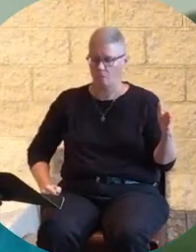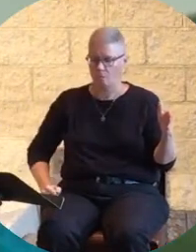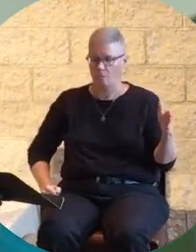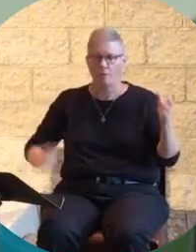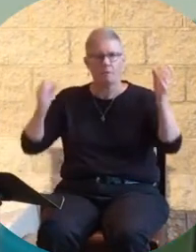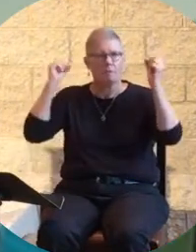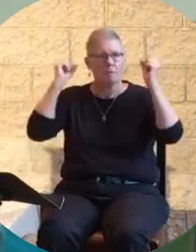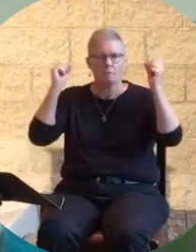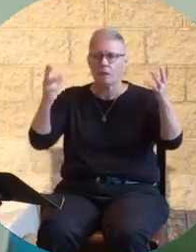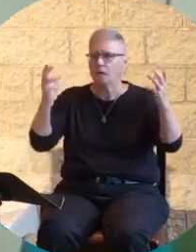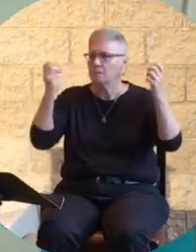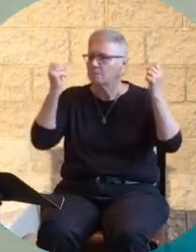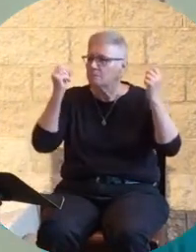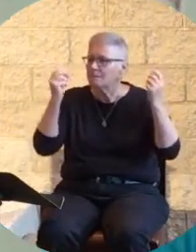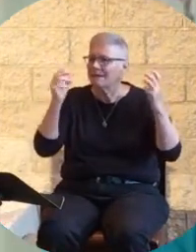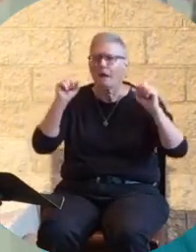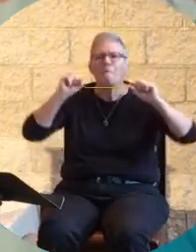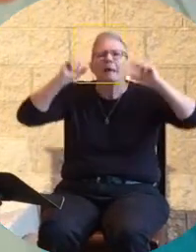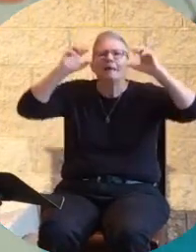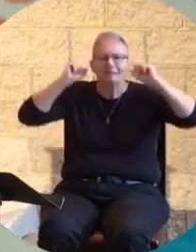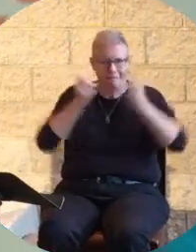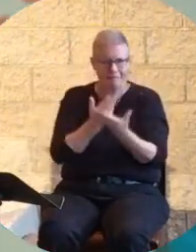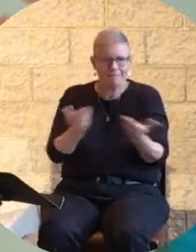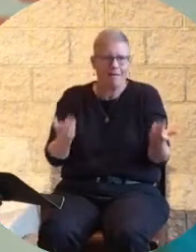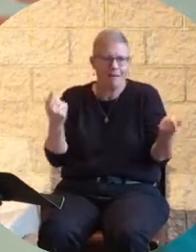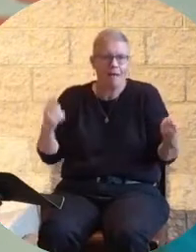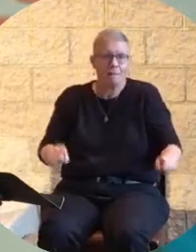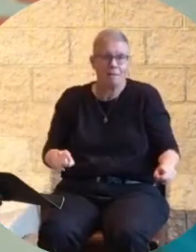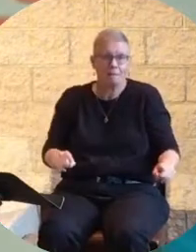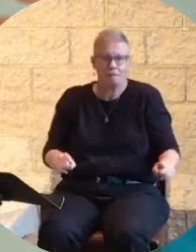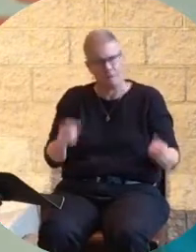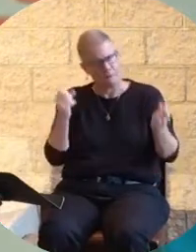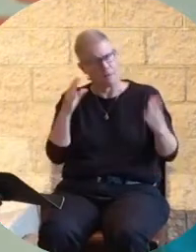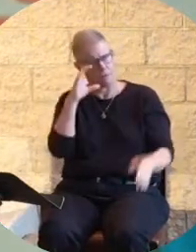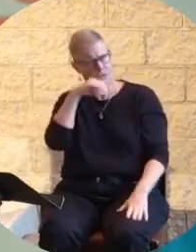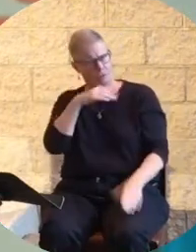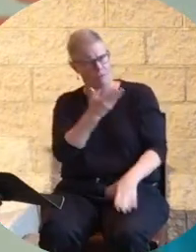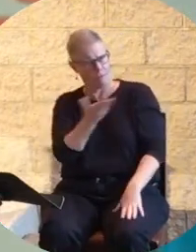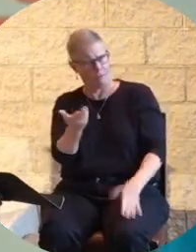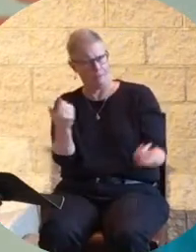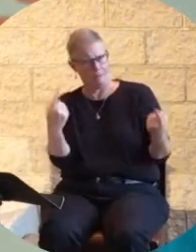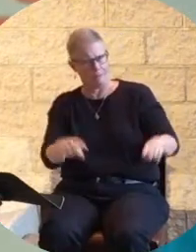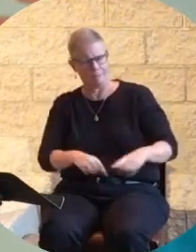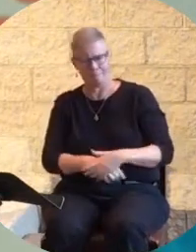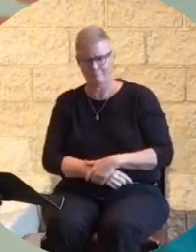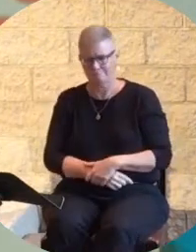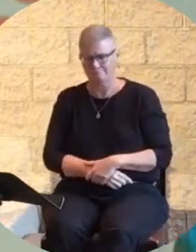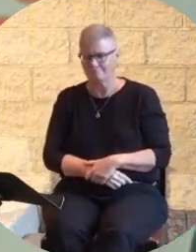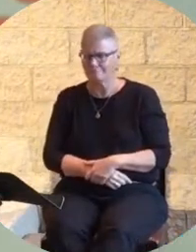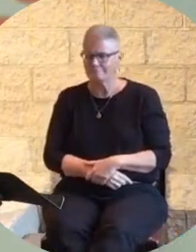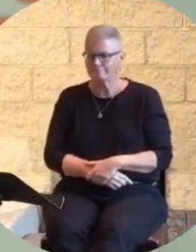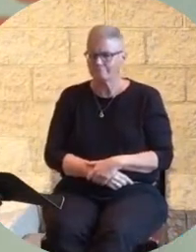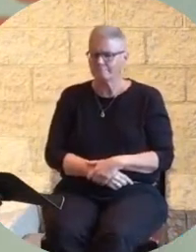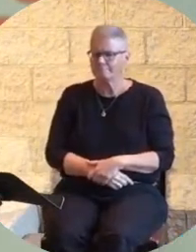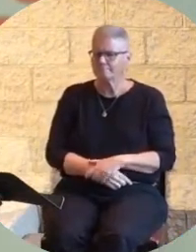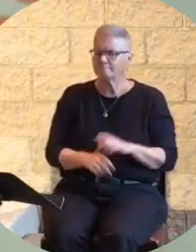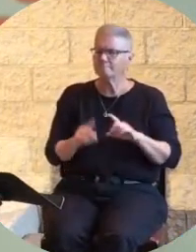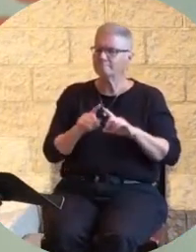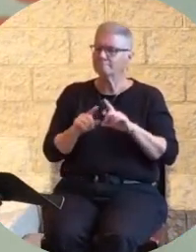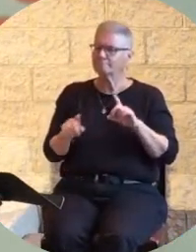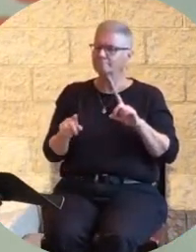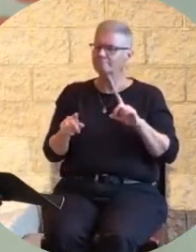So many amazing things have happened. So many strange things have happened. But what I'd